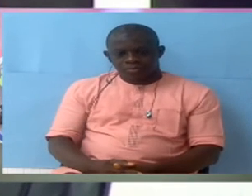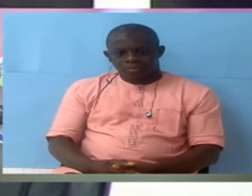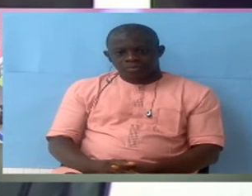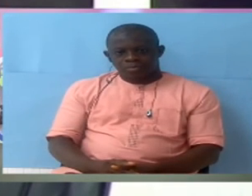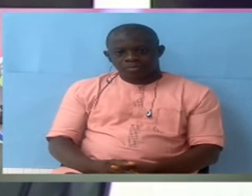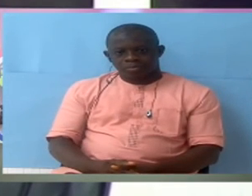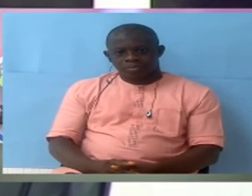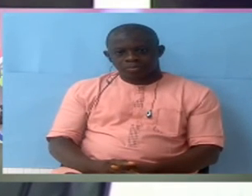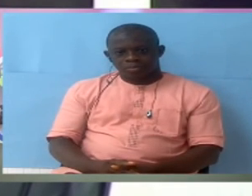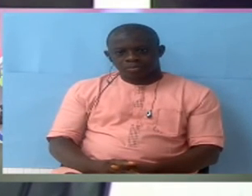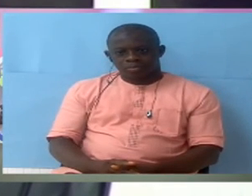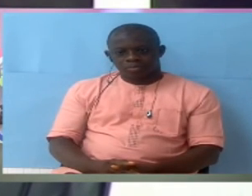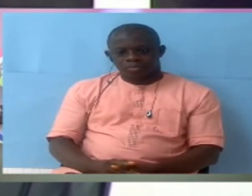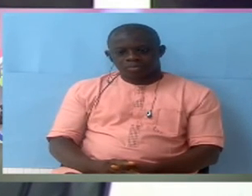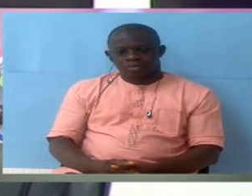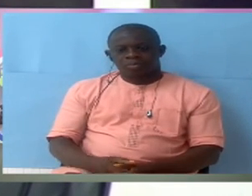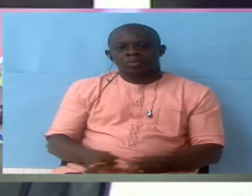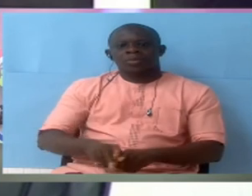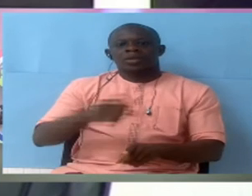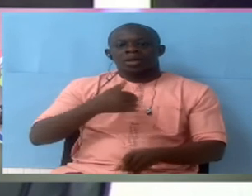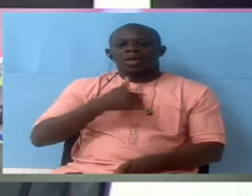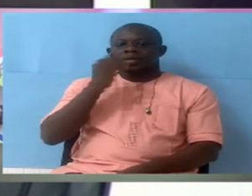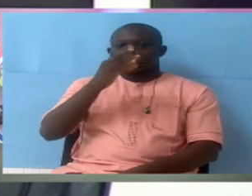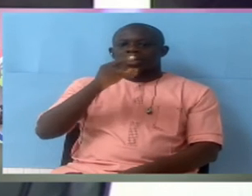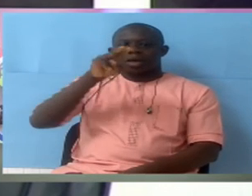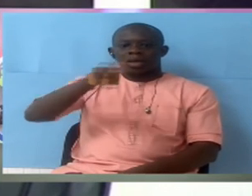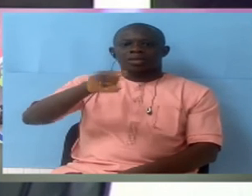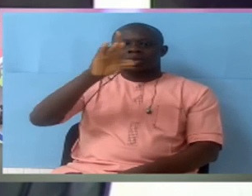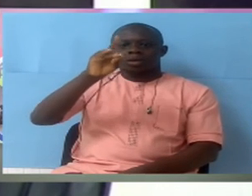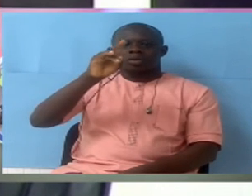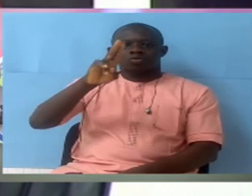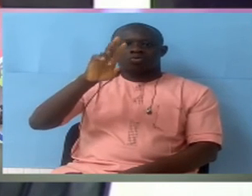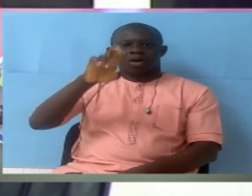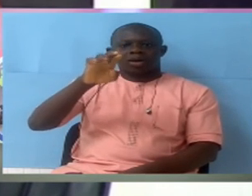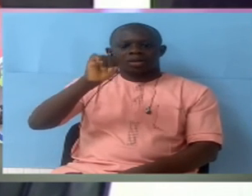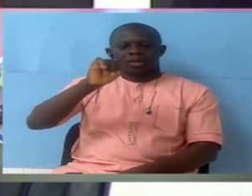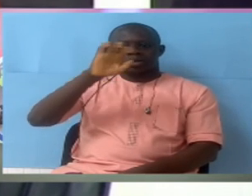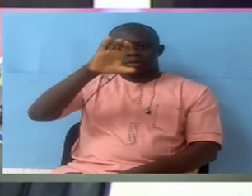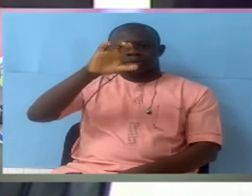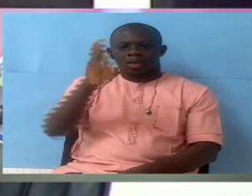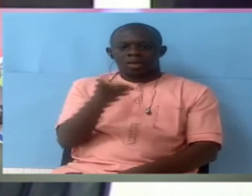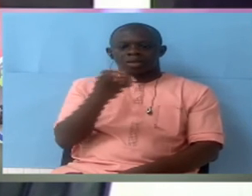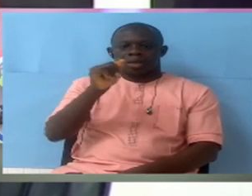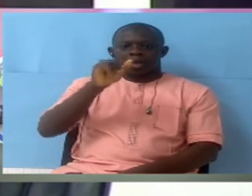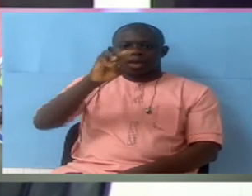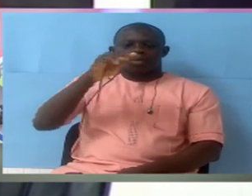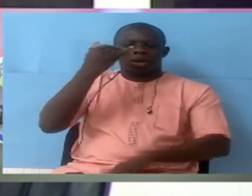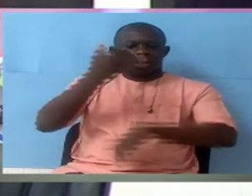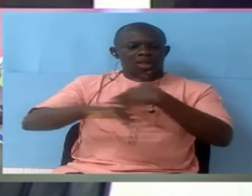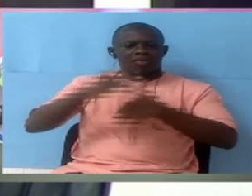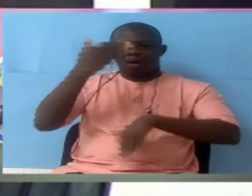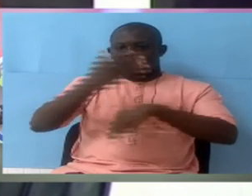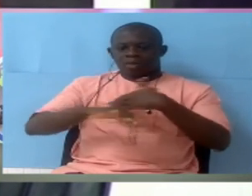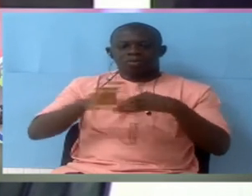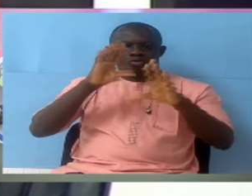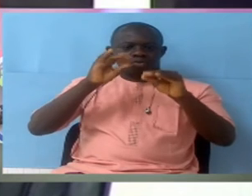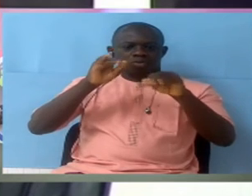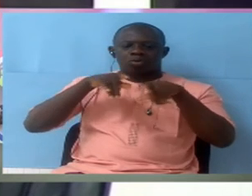I said Ndu Cham never ever spoke to me. Manele Ndu Cham musuta waxa man.